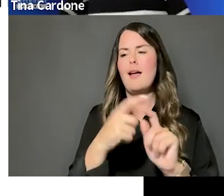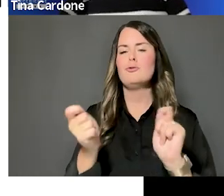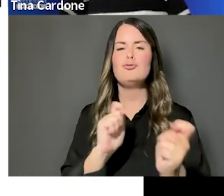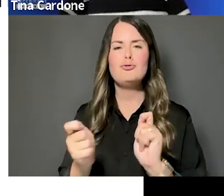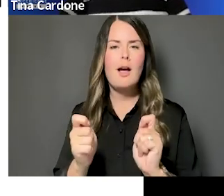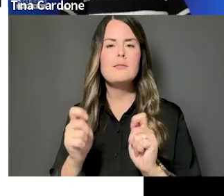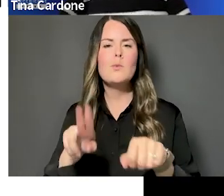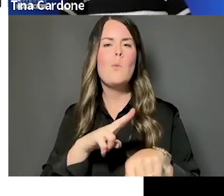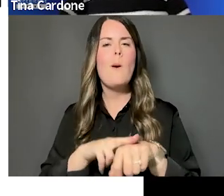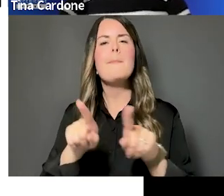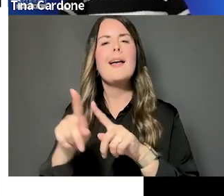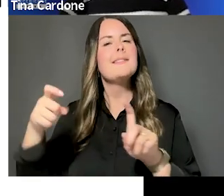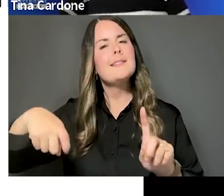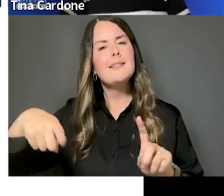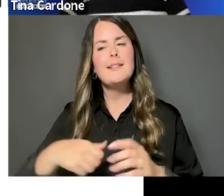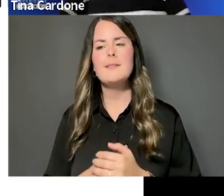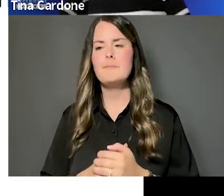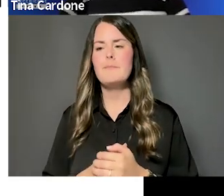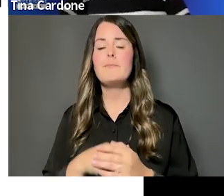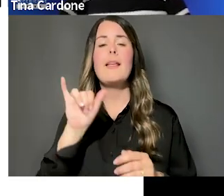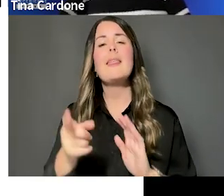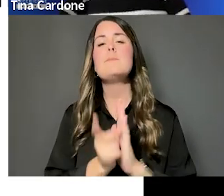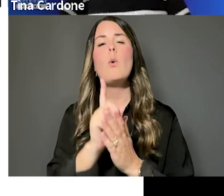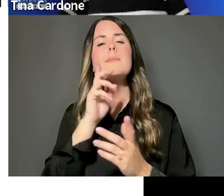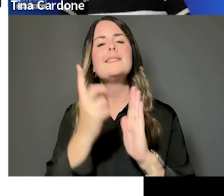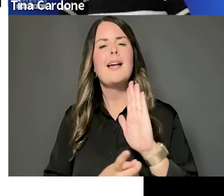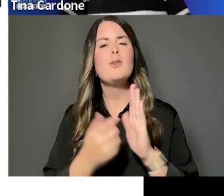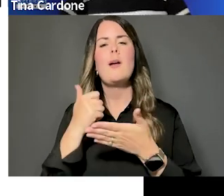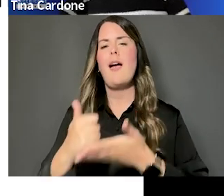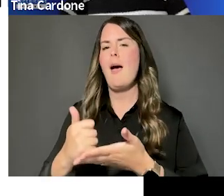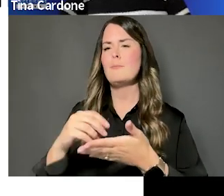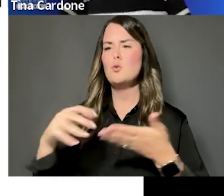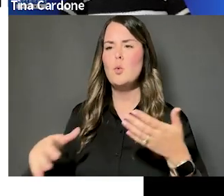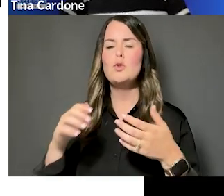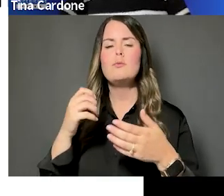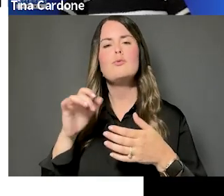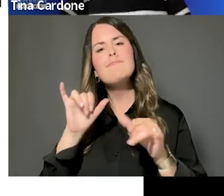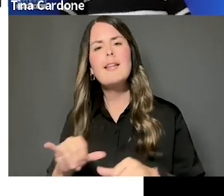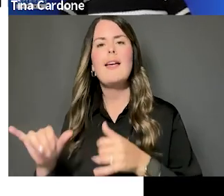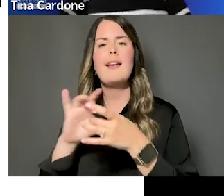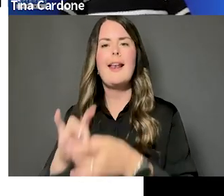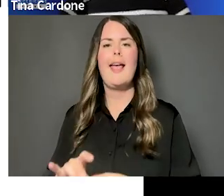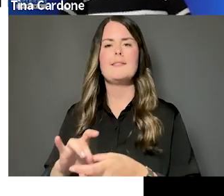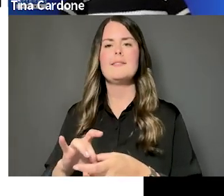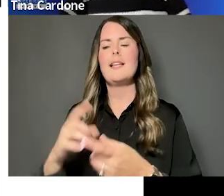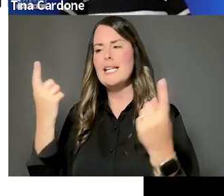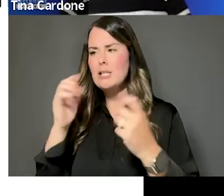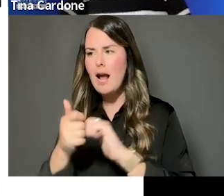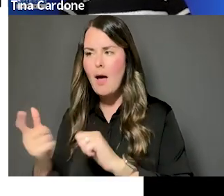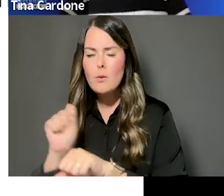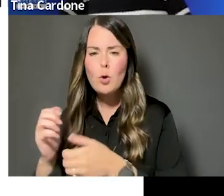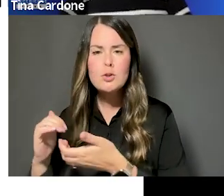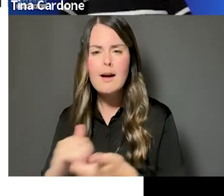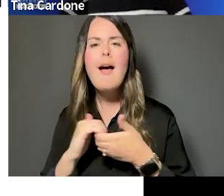reflect, and adjust those norms as needed. These moments are designed to help students stay connected, consider how they're